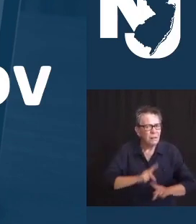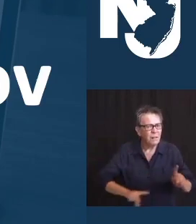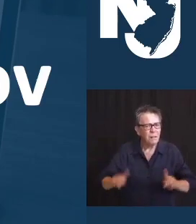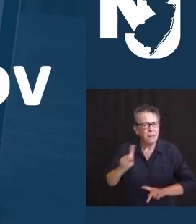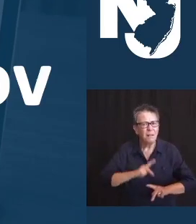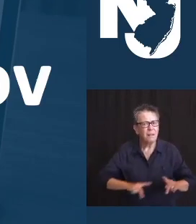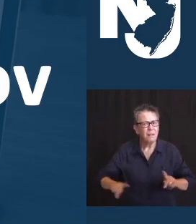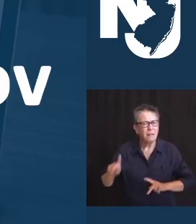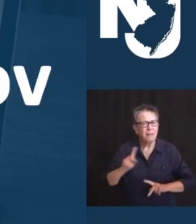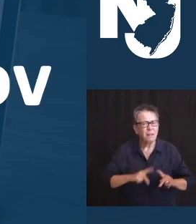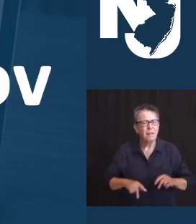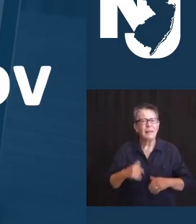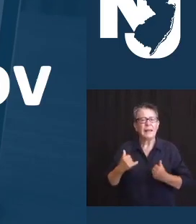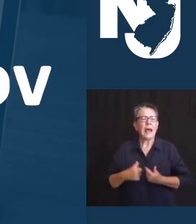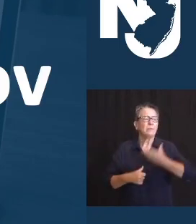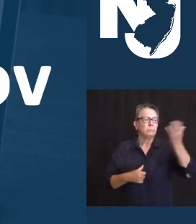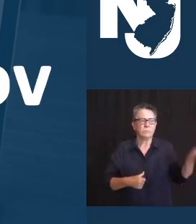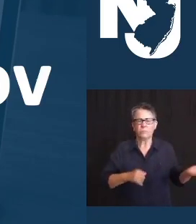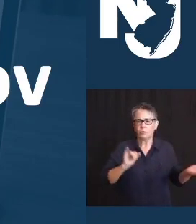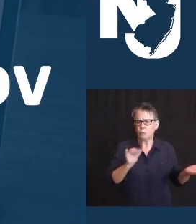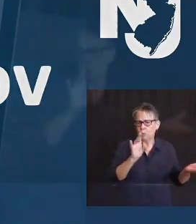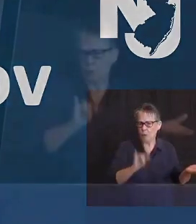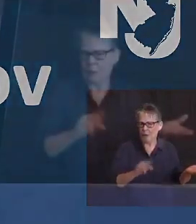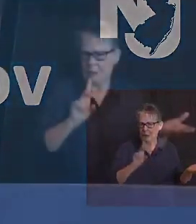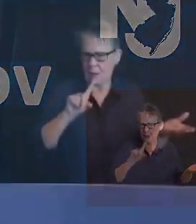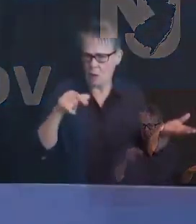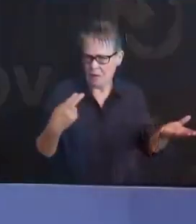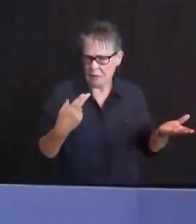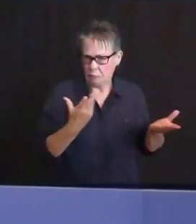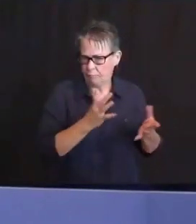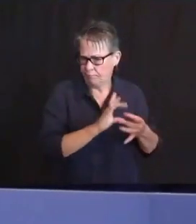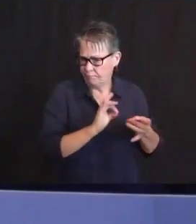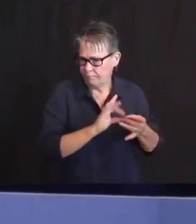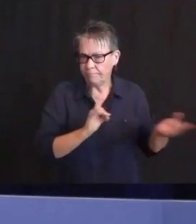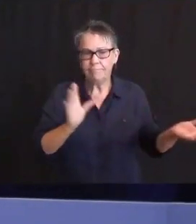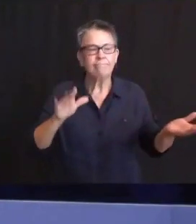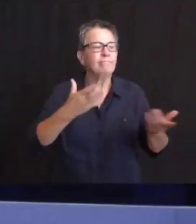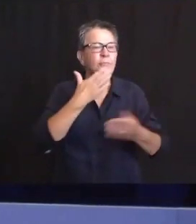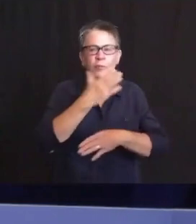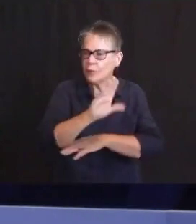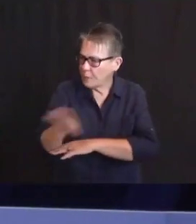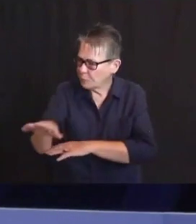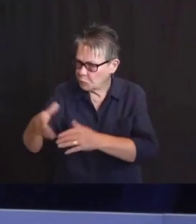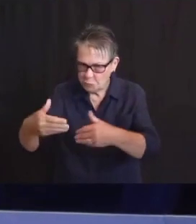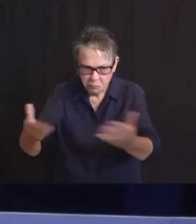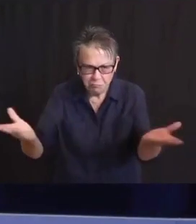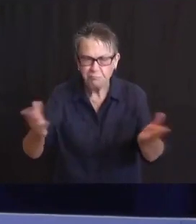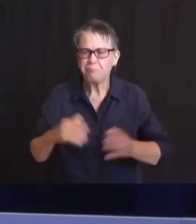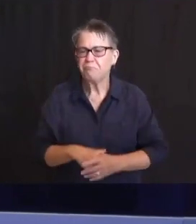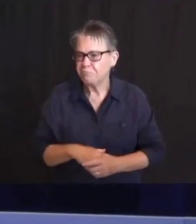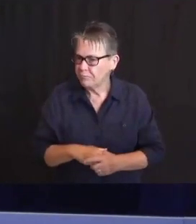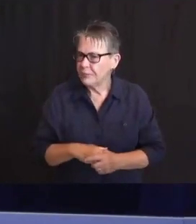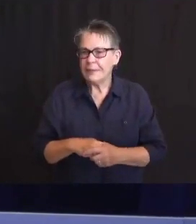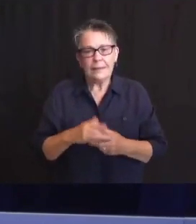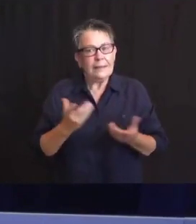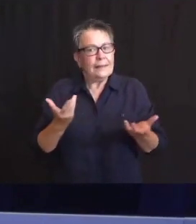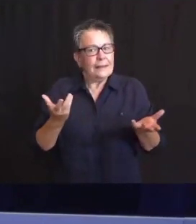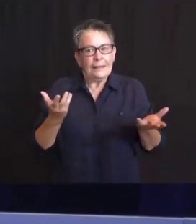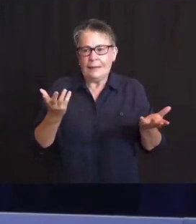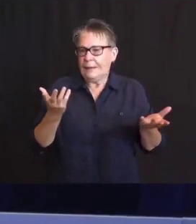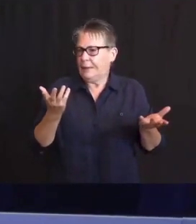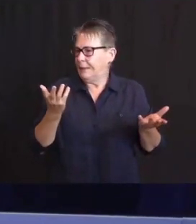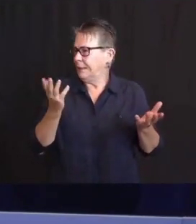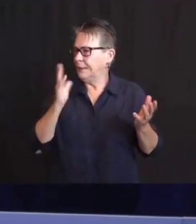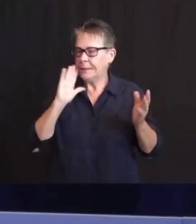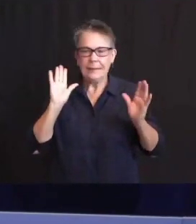Department of Health, Judy Persichilli. Thank you, Governor, and good afternoon. As we journey through this pandemic together, there is no group